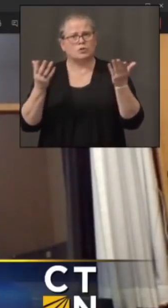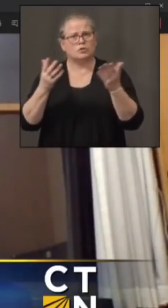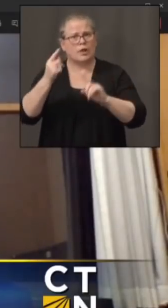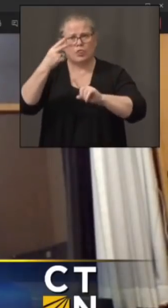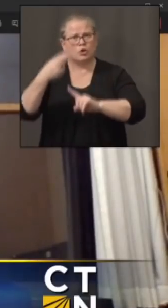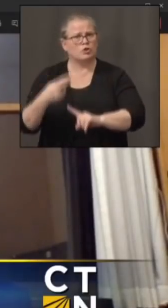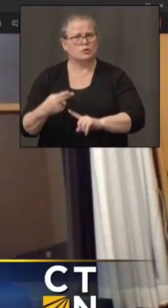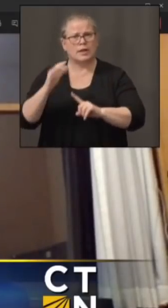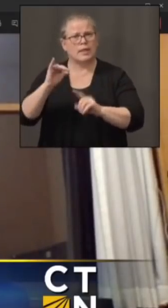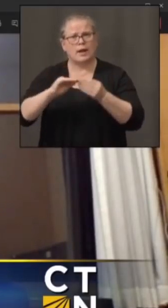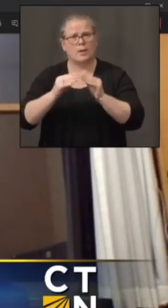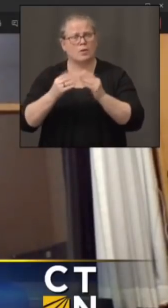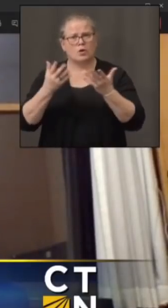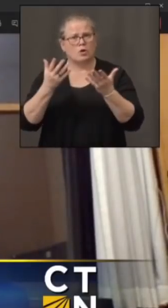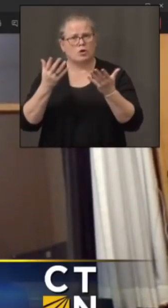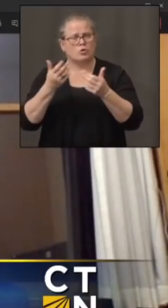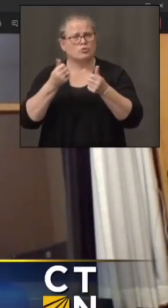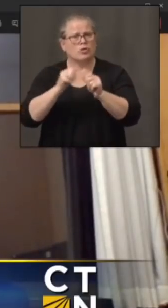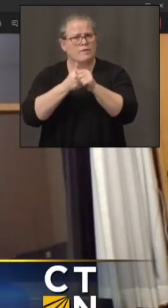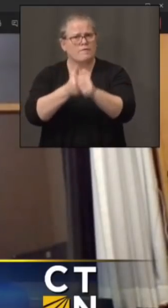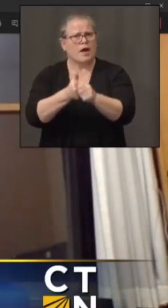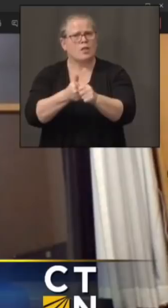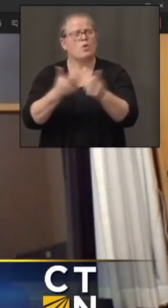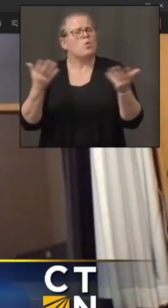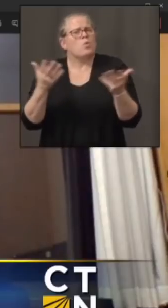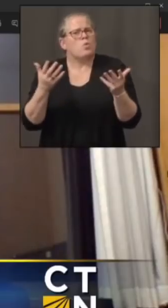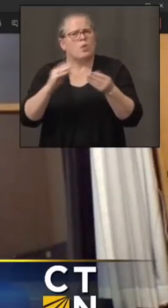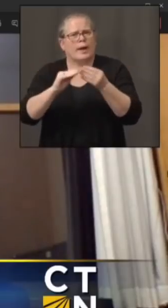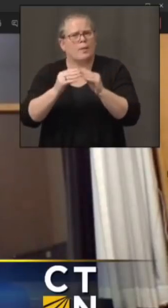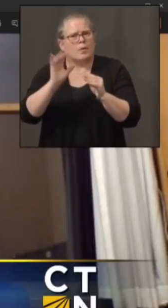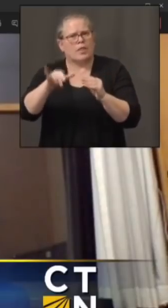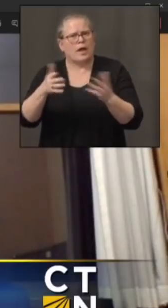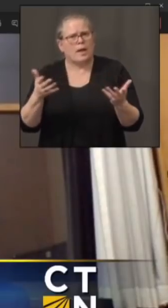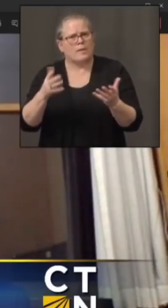we can't really try to keep a track on. So can you please tell us what it is?